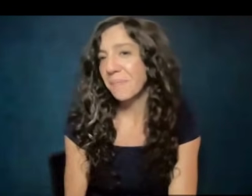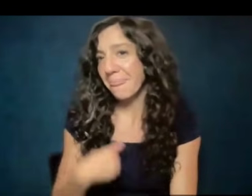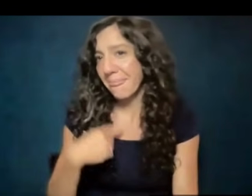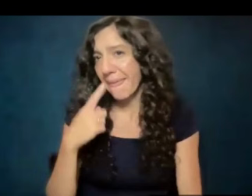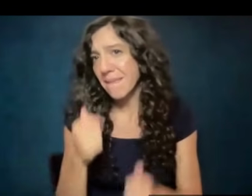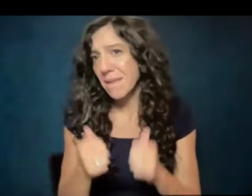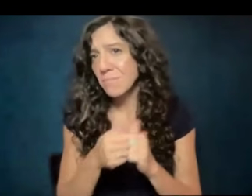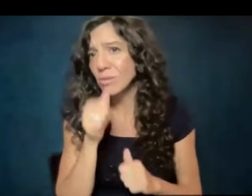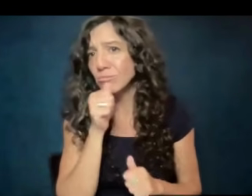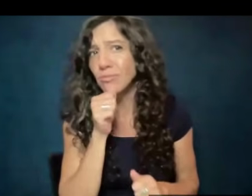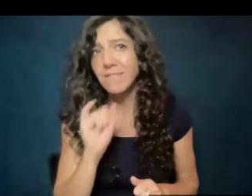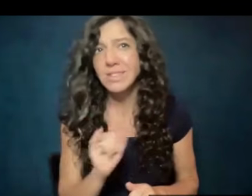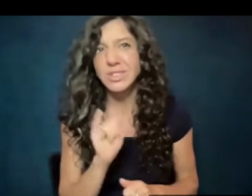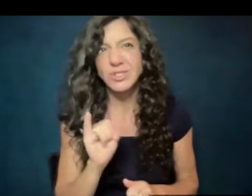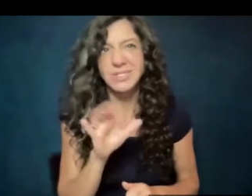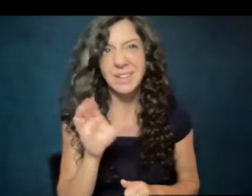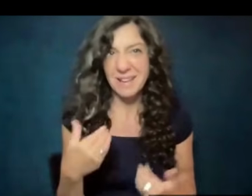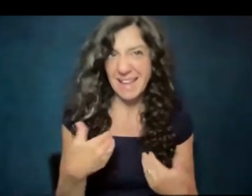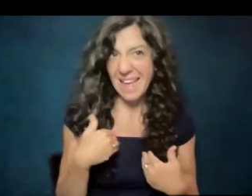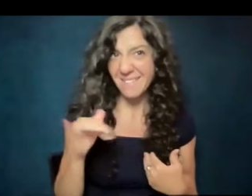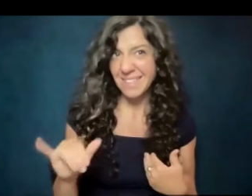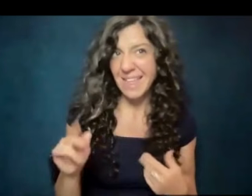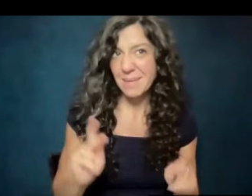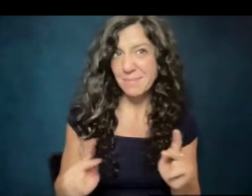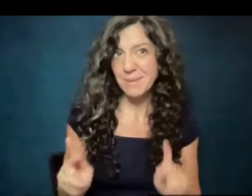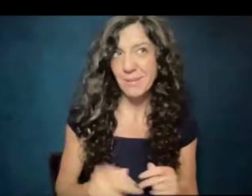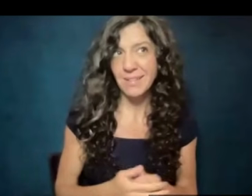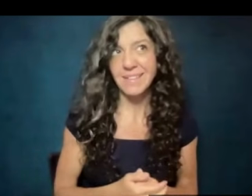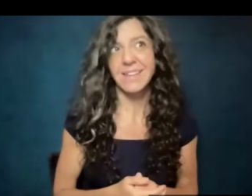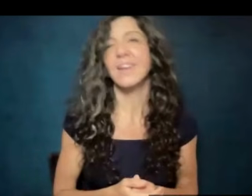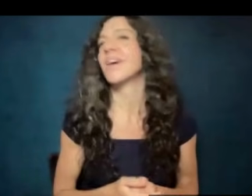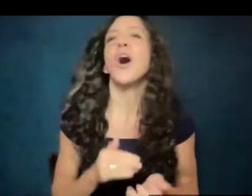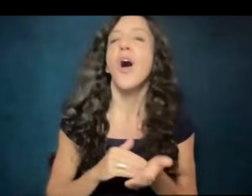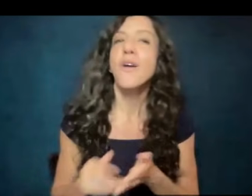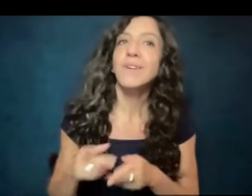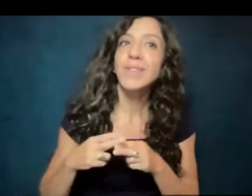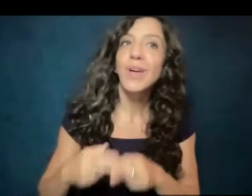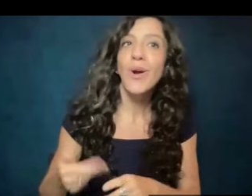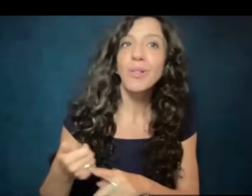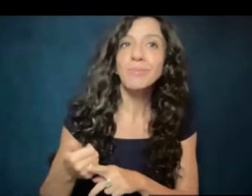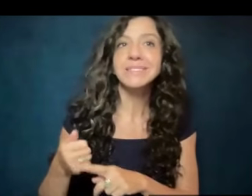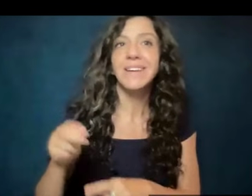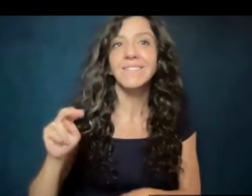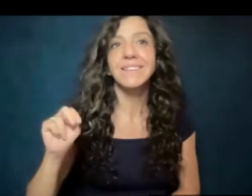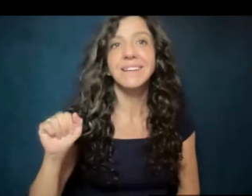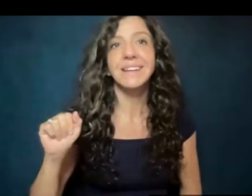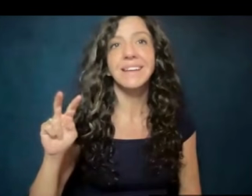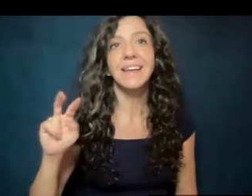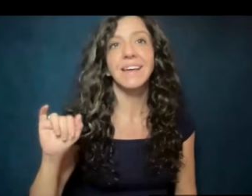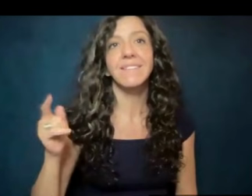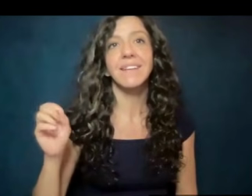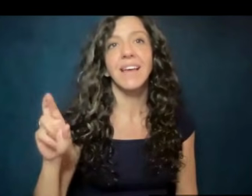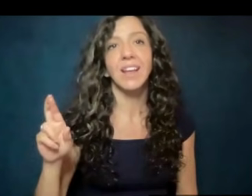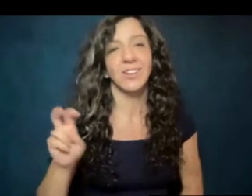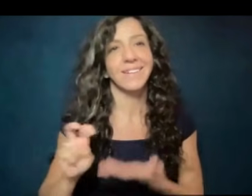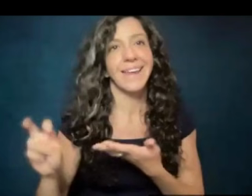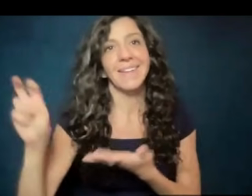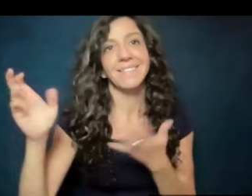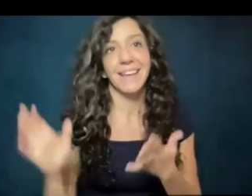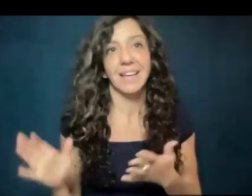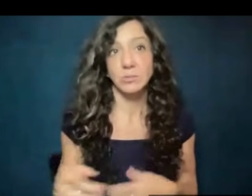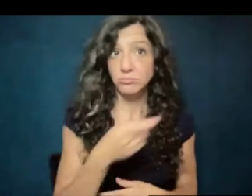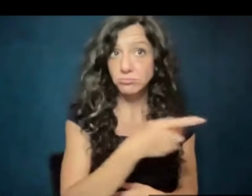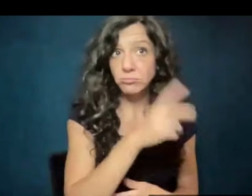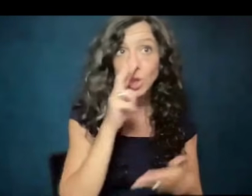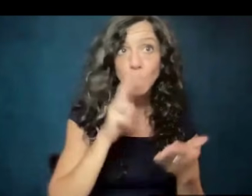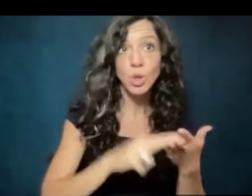companies have those people, and often they call themselves navigators. So I think if you were to go into your